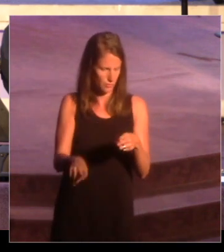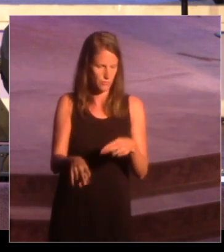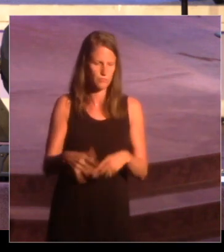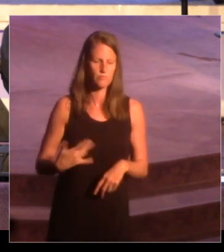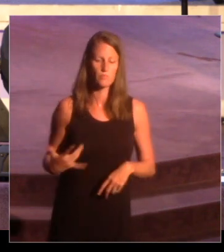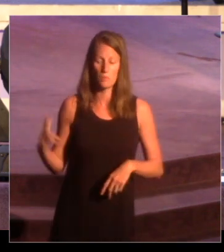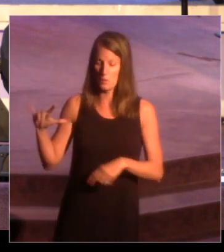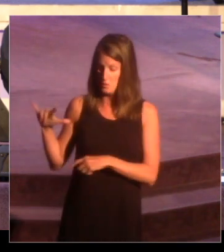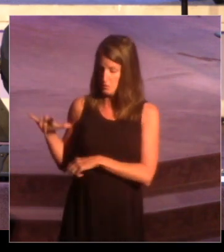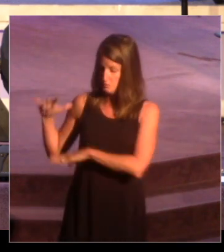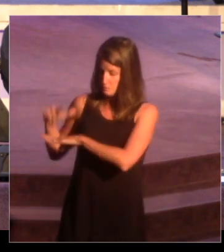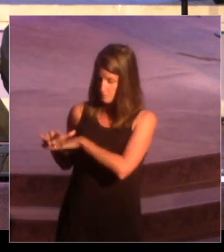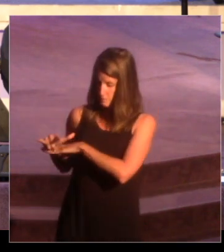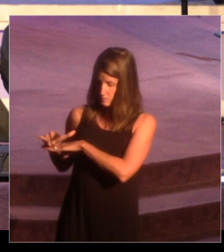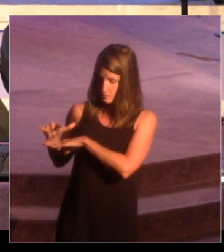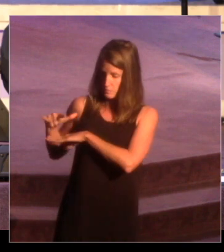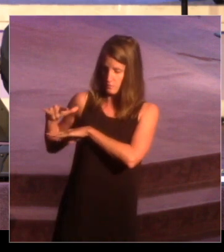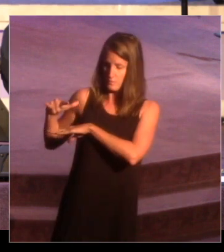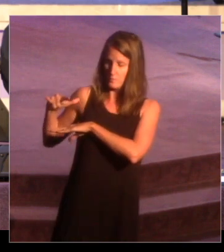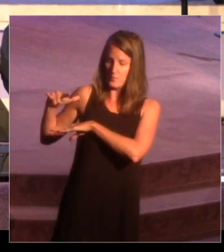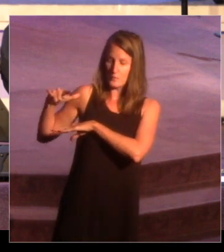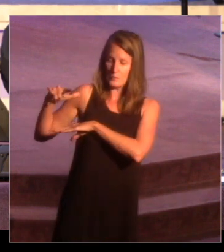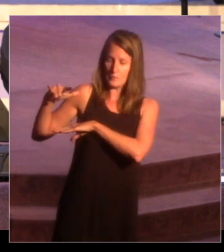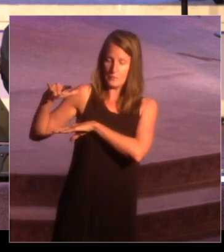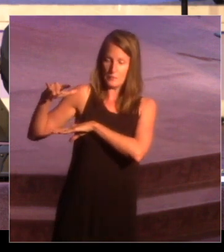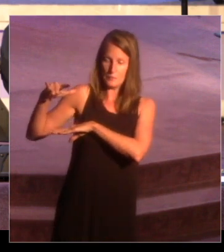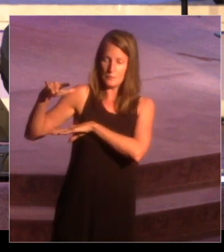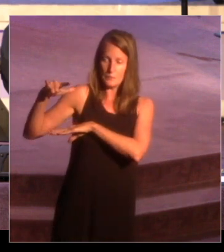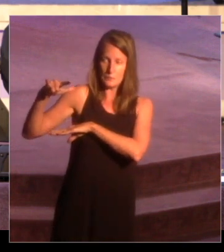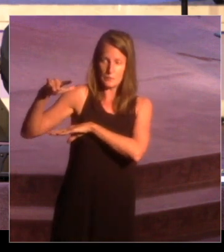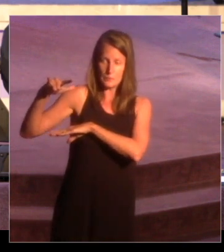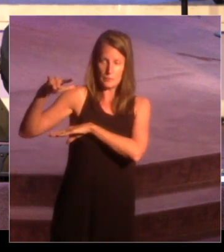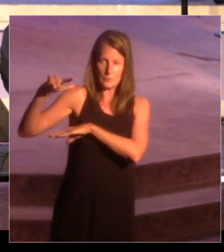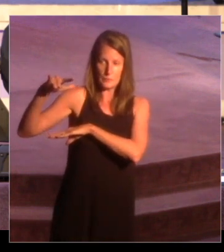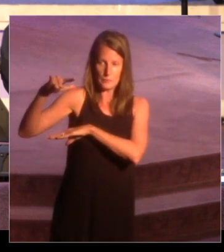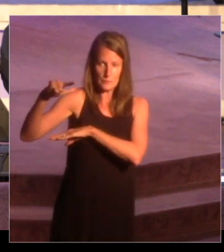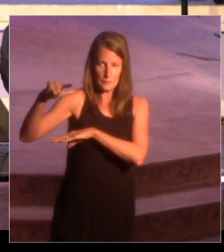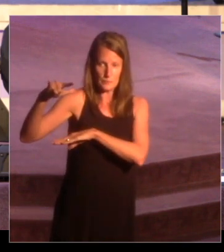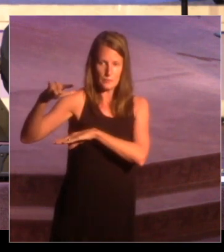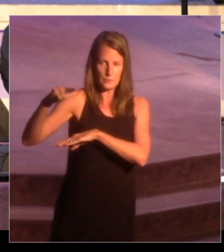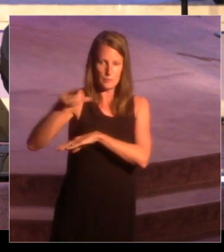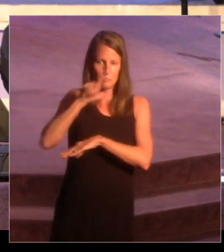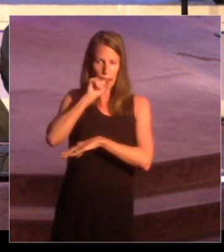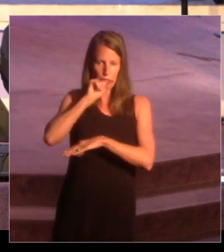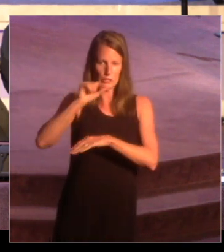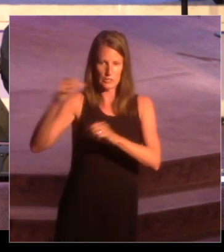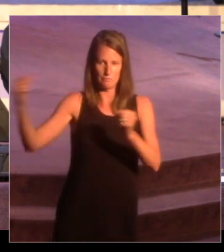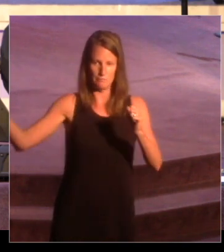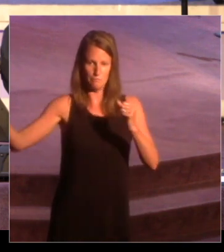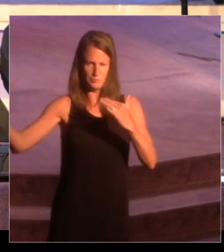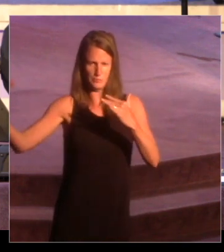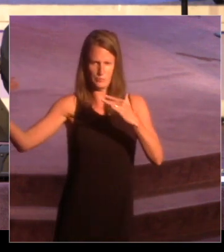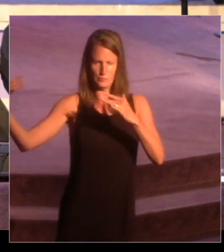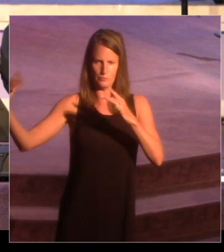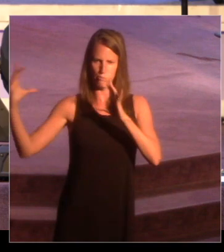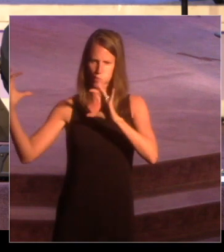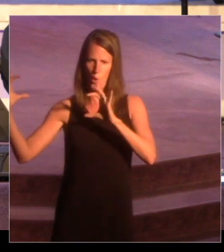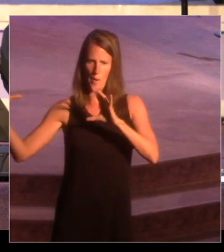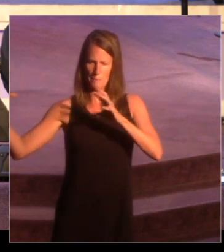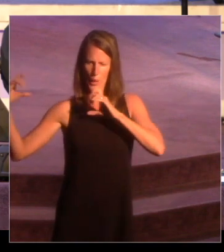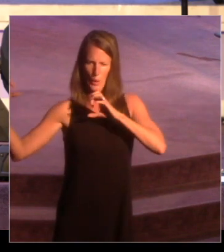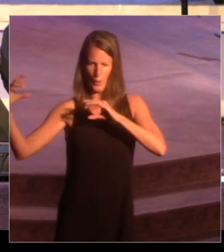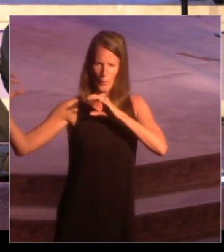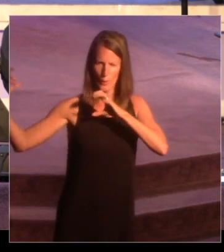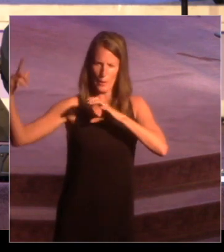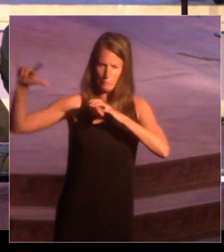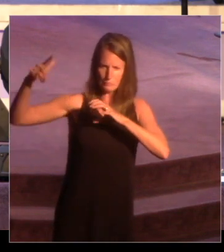from LaGuardia, and as they're ascending, just leaving the airport, they hit an entire flock of geese, takes out both engines. And so